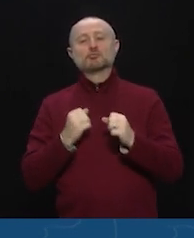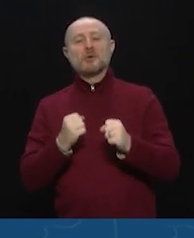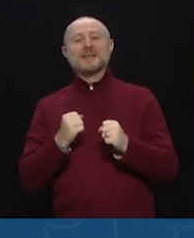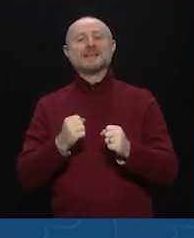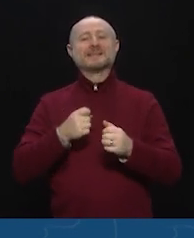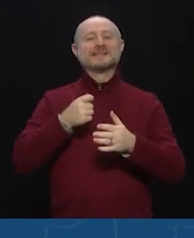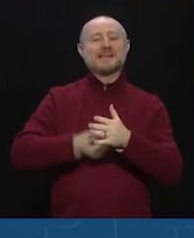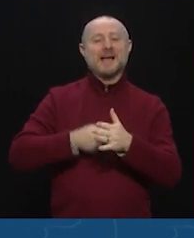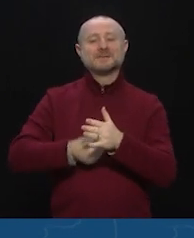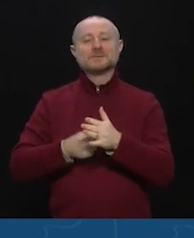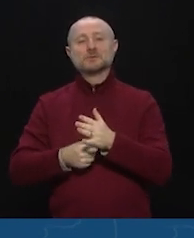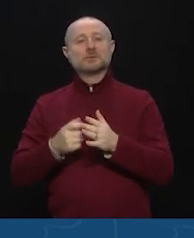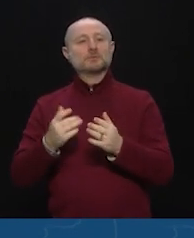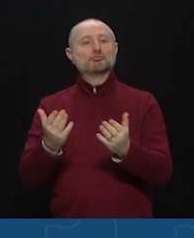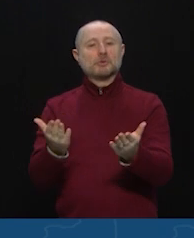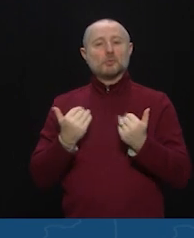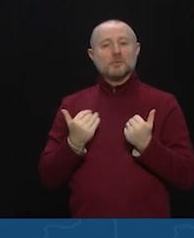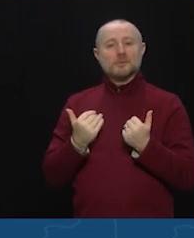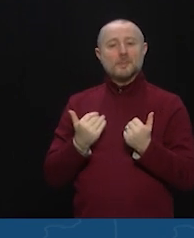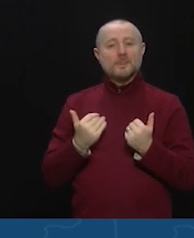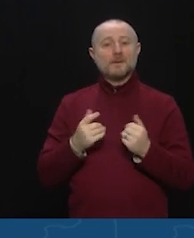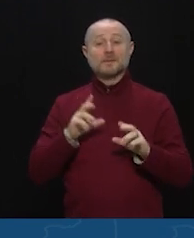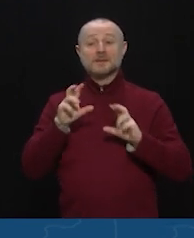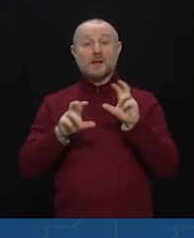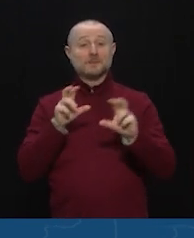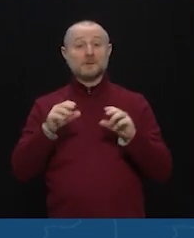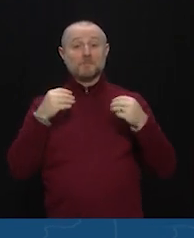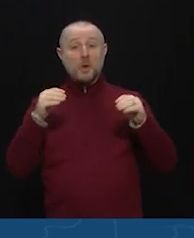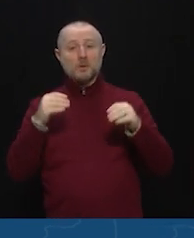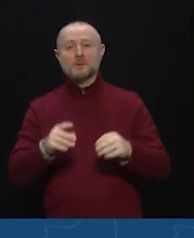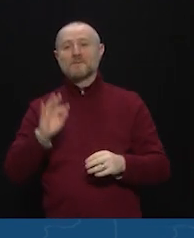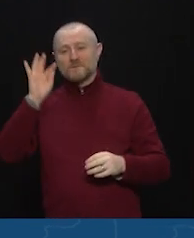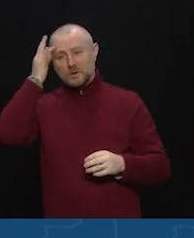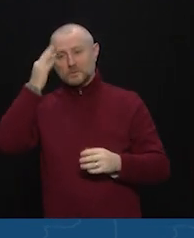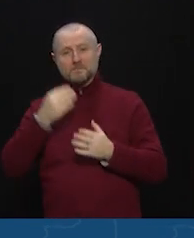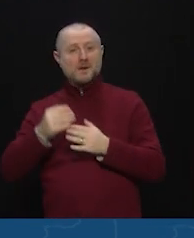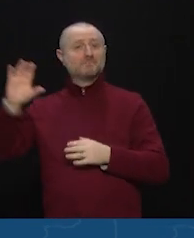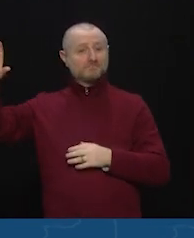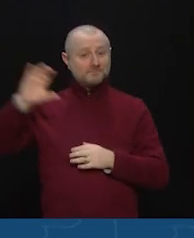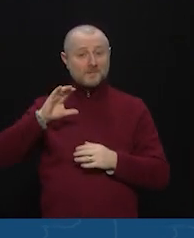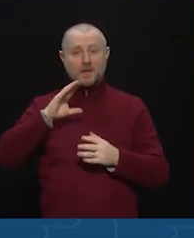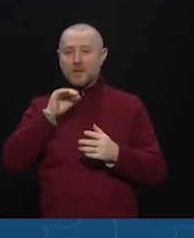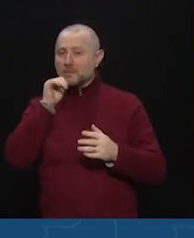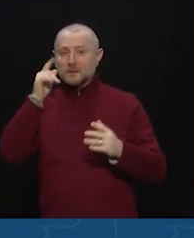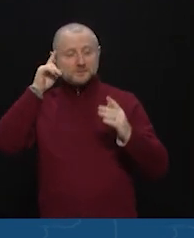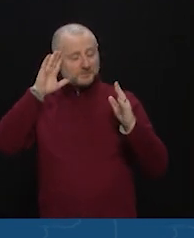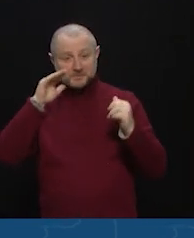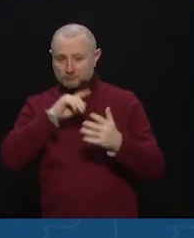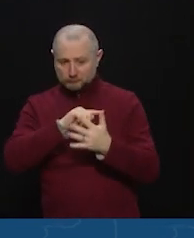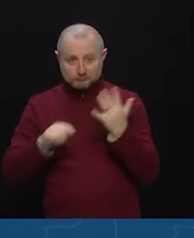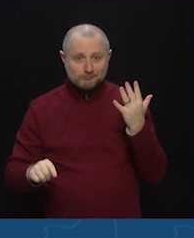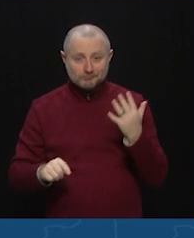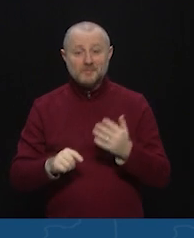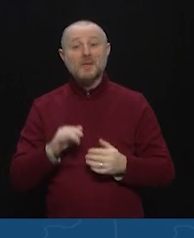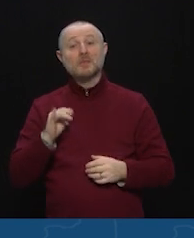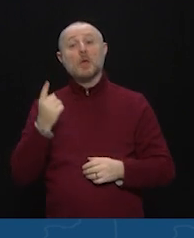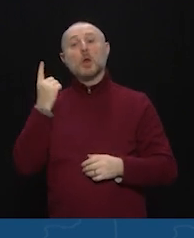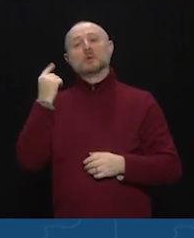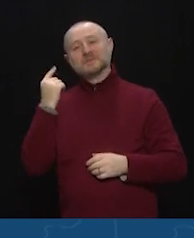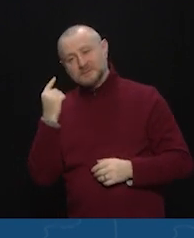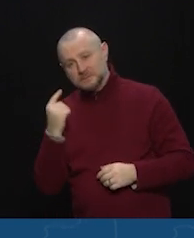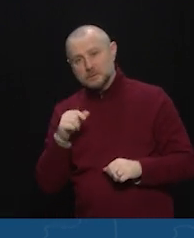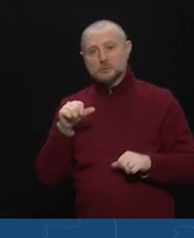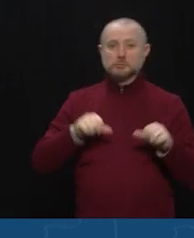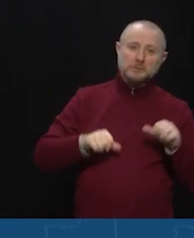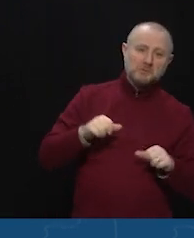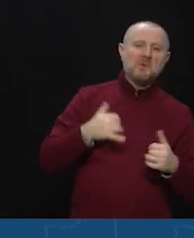strong stock market, and the federal aid from the pandemic, all of which were unanticipated in January of last year.